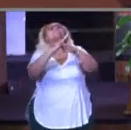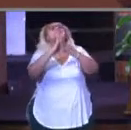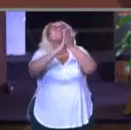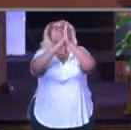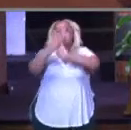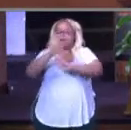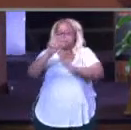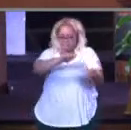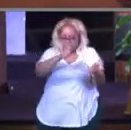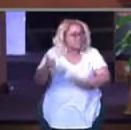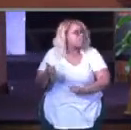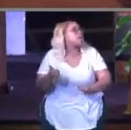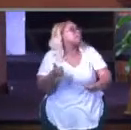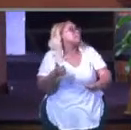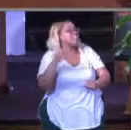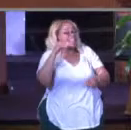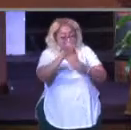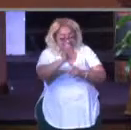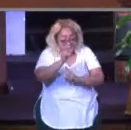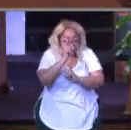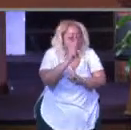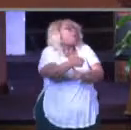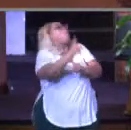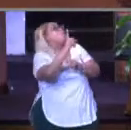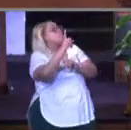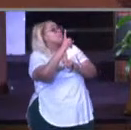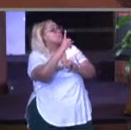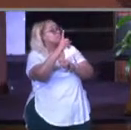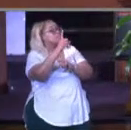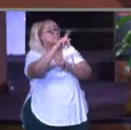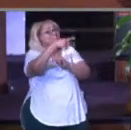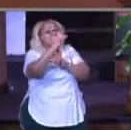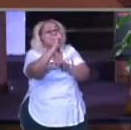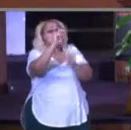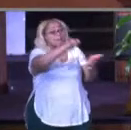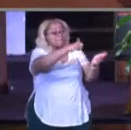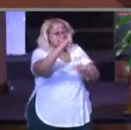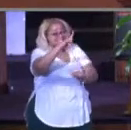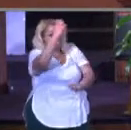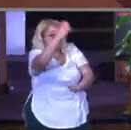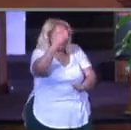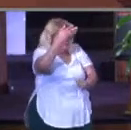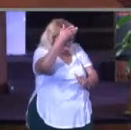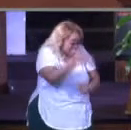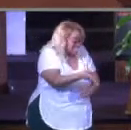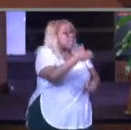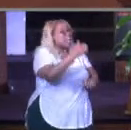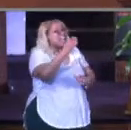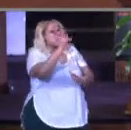from being baptized? And in that moment, Philip baptizes the eunuch right